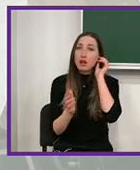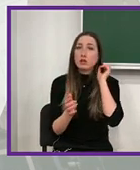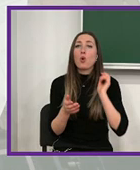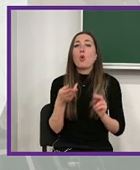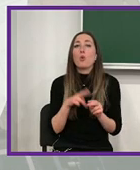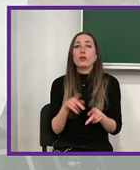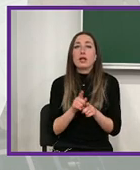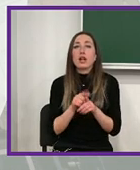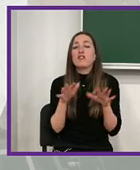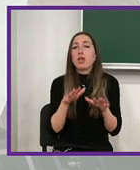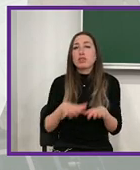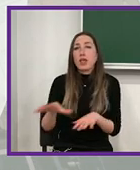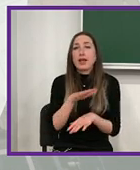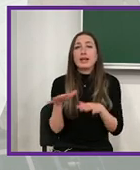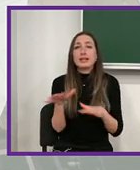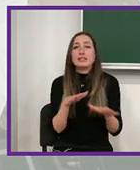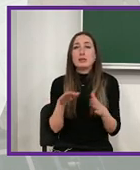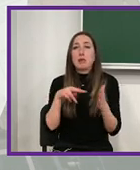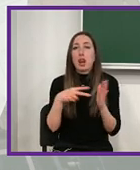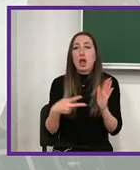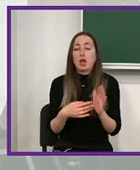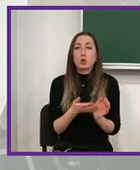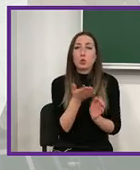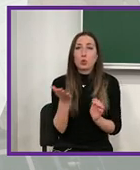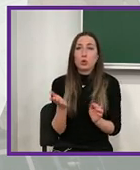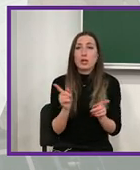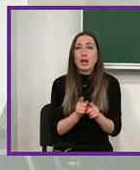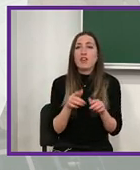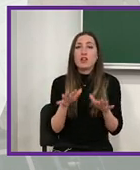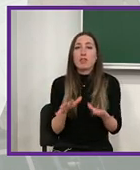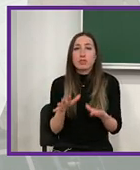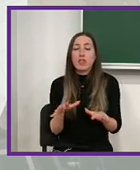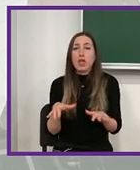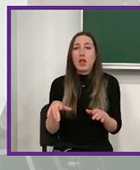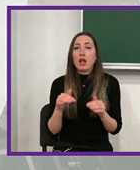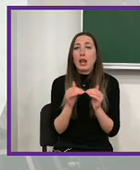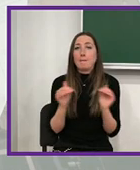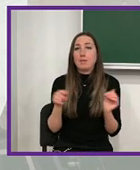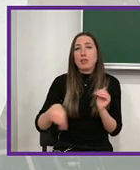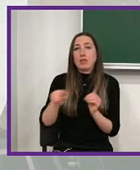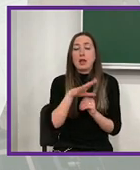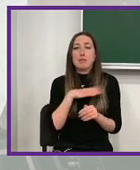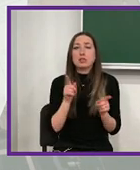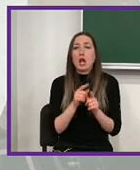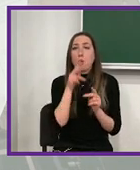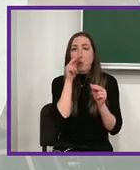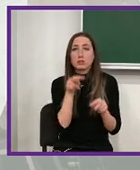plans that are monitored and followed up locally. We report on the progress to executive management and the